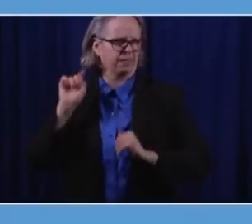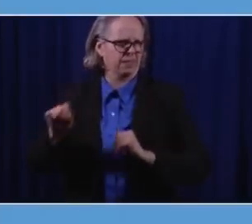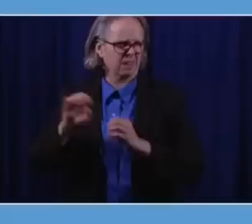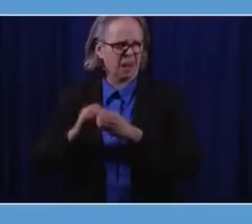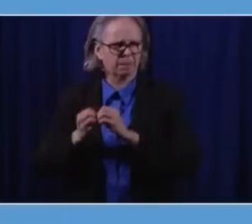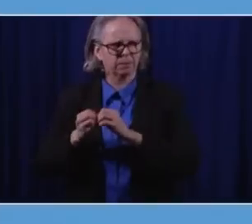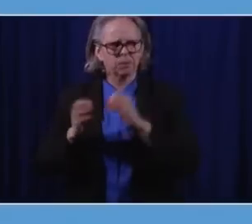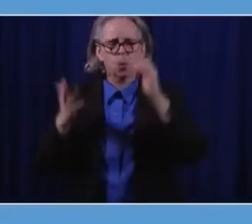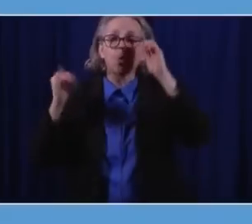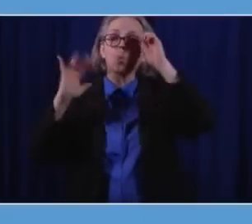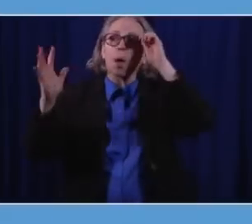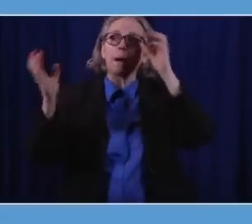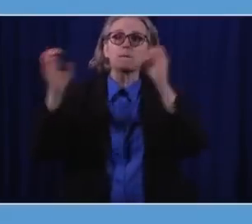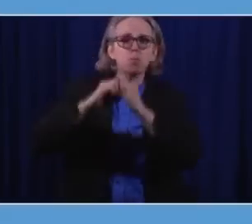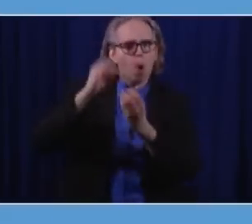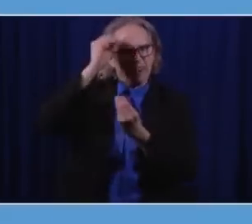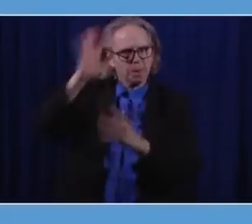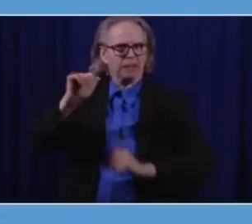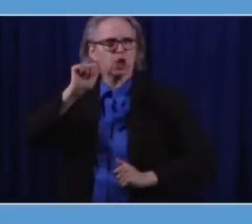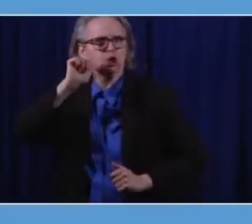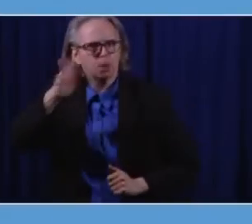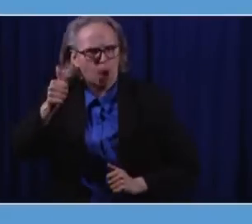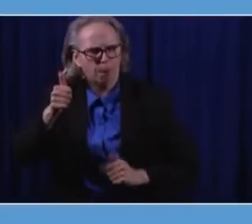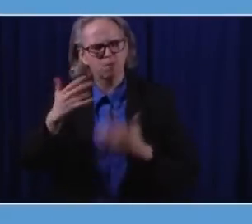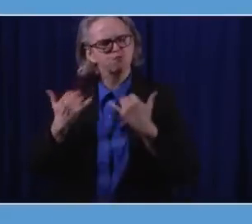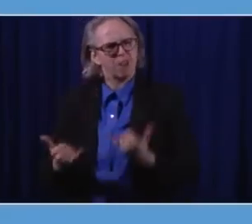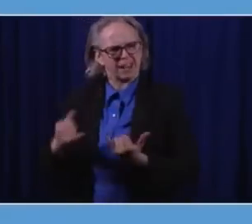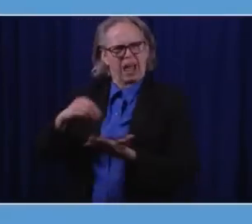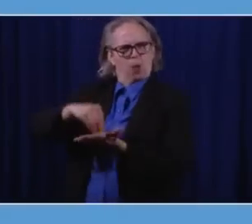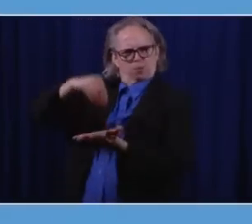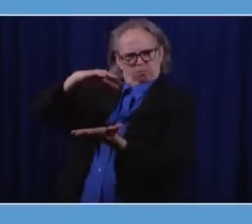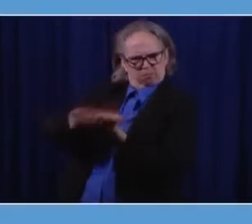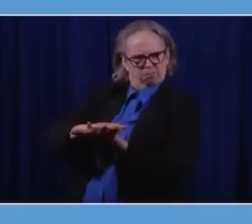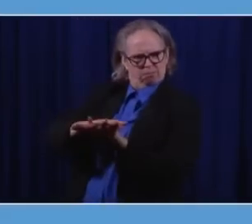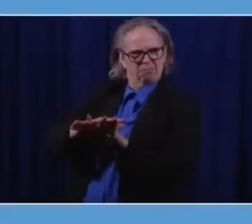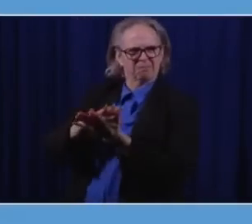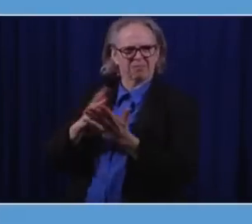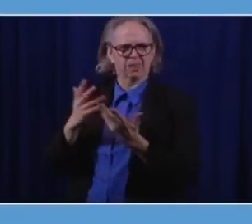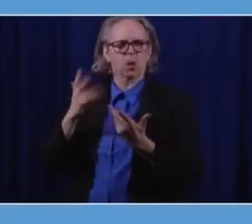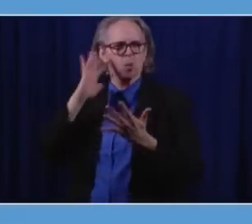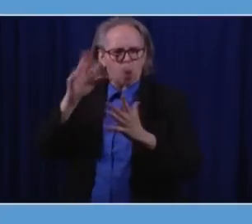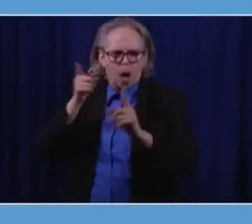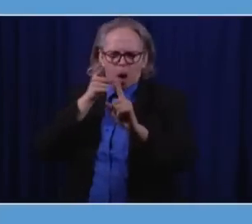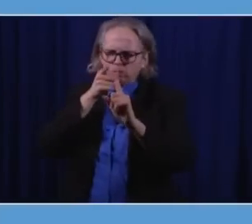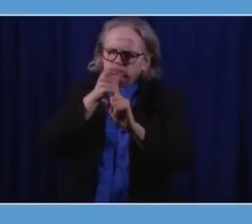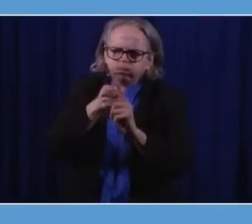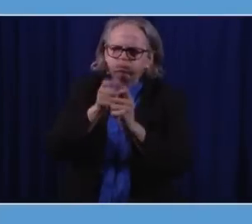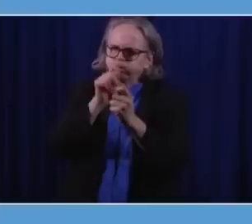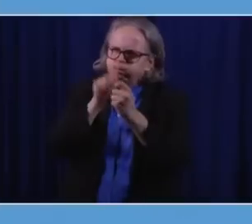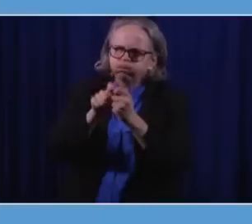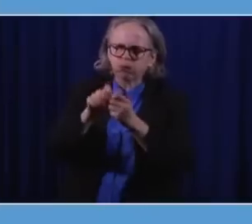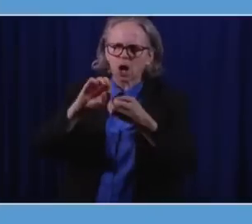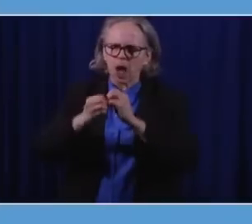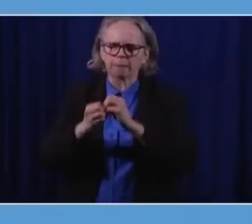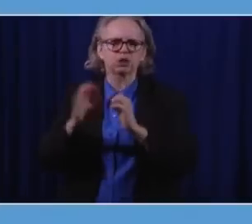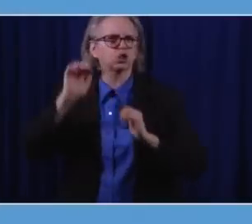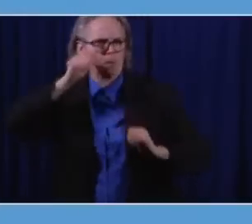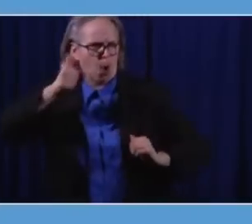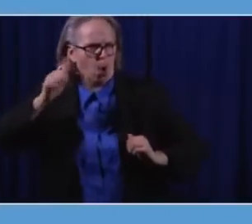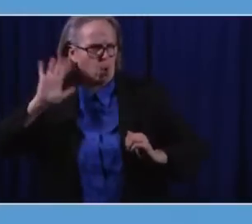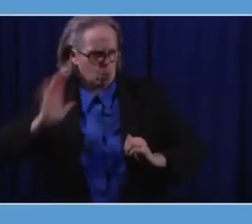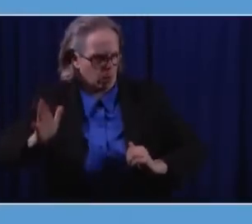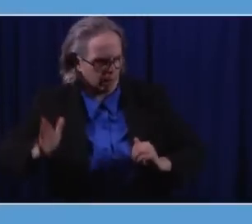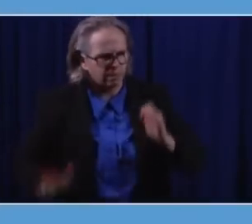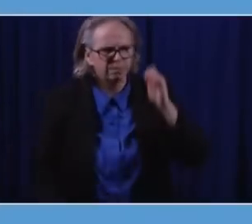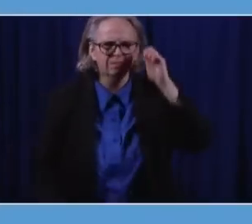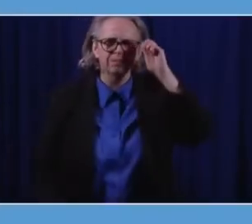specific, granular information, so we can tell you, better tell you, you know, roughly what that number would be. But we